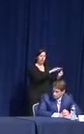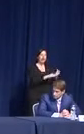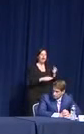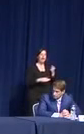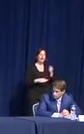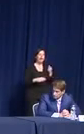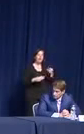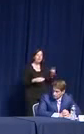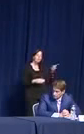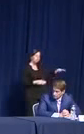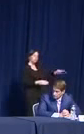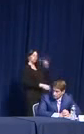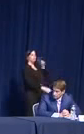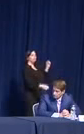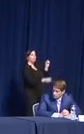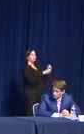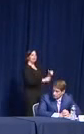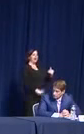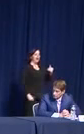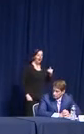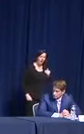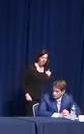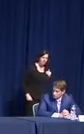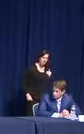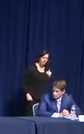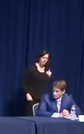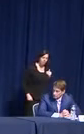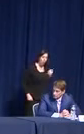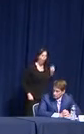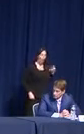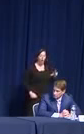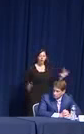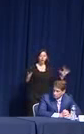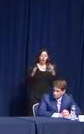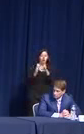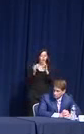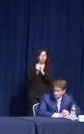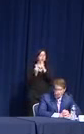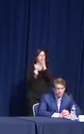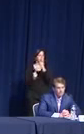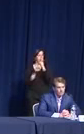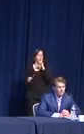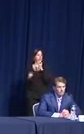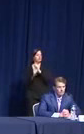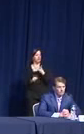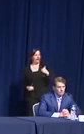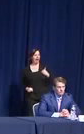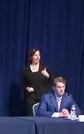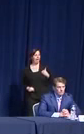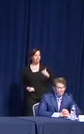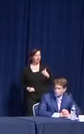cases, they're going to be self-monitoring for symptoms, during that 14-day window.